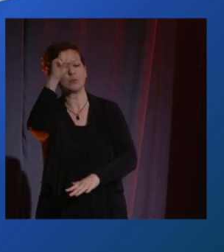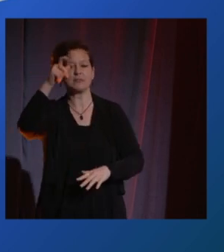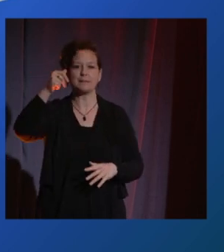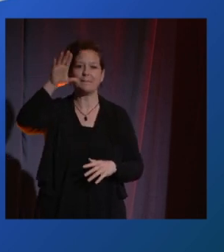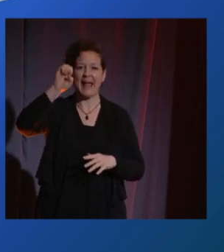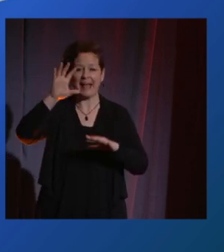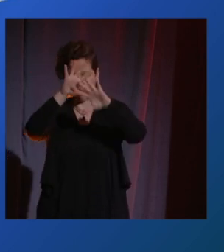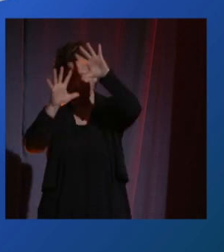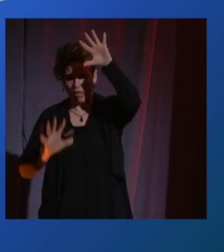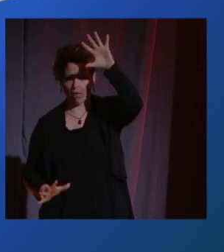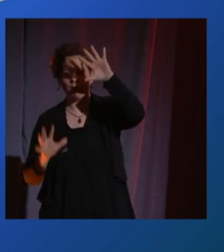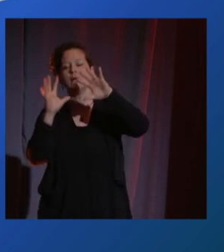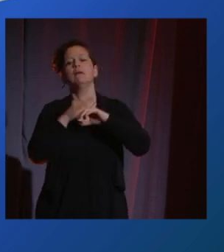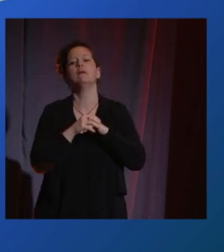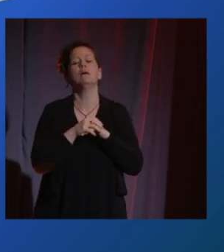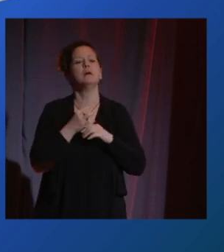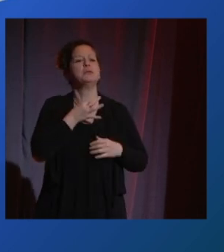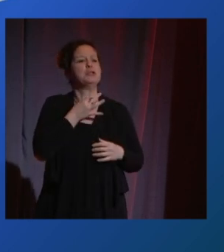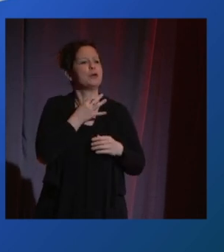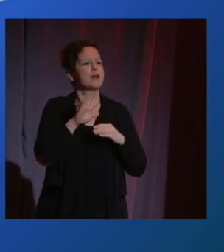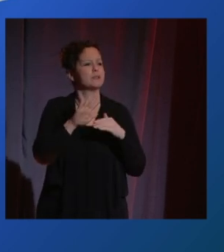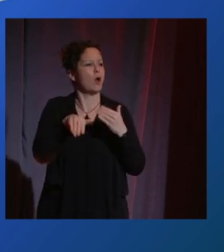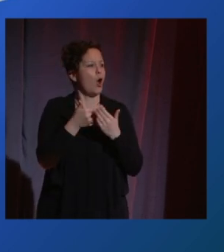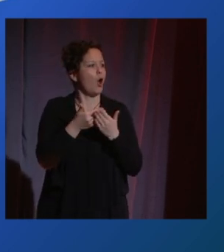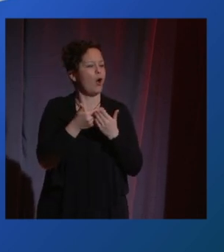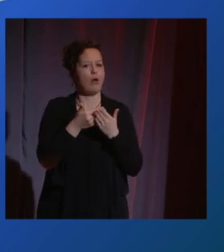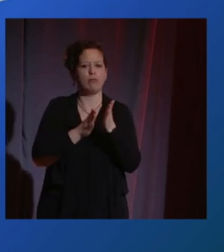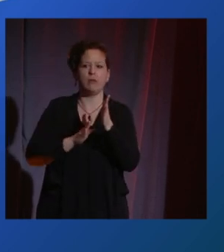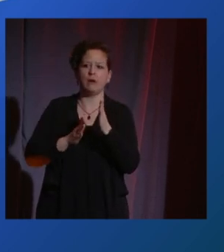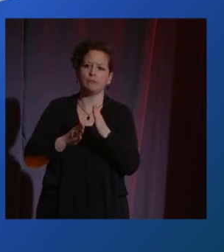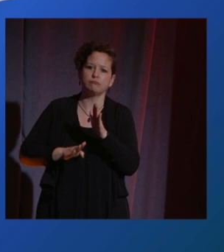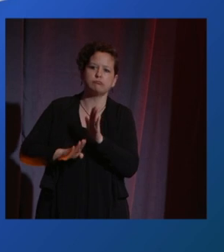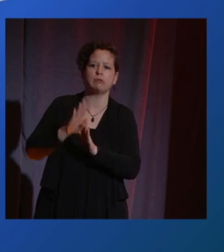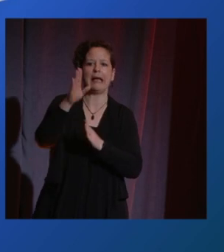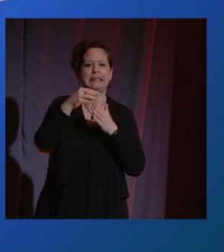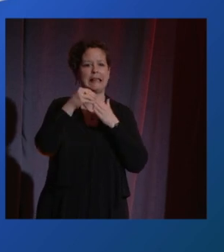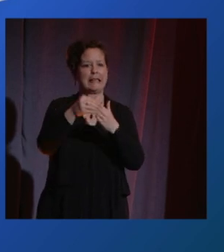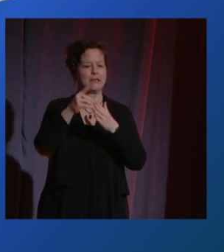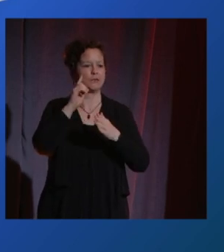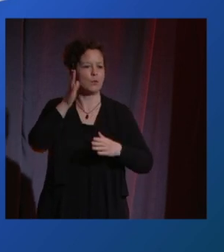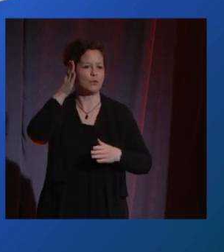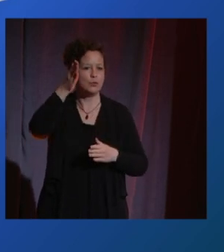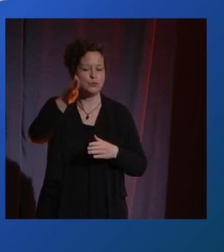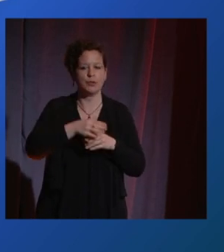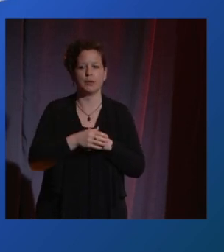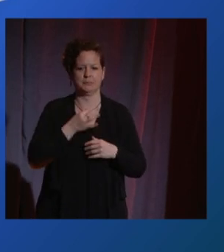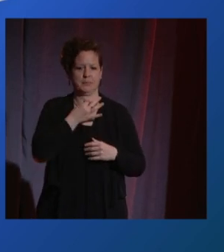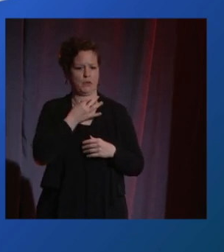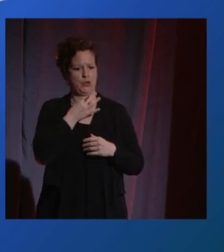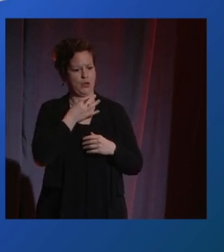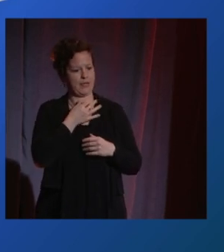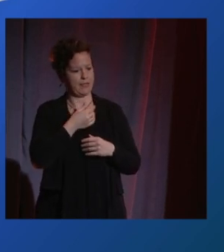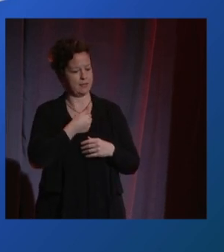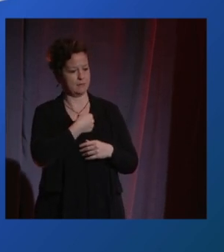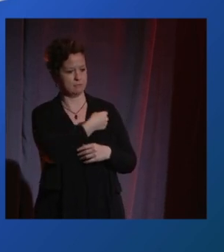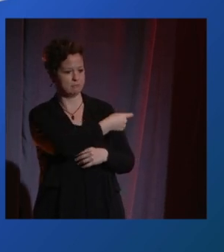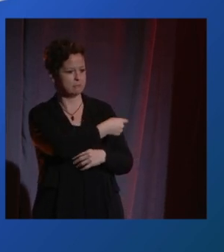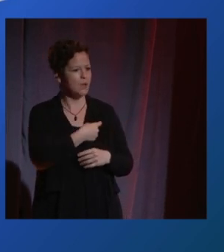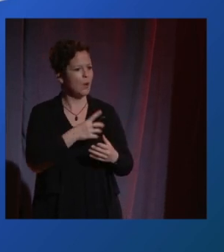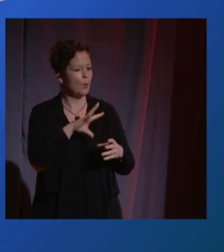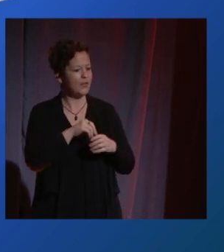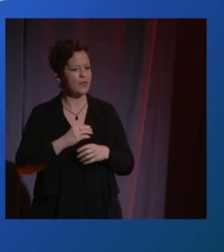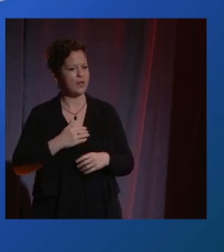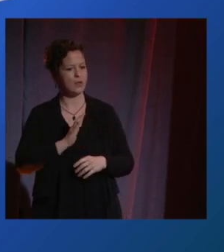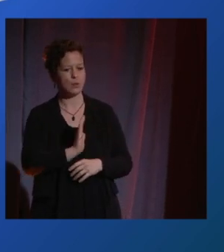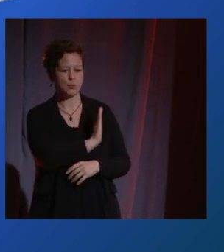audience and the rising leaders of the future some of the initiatives that you're doing within you know your agency